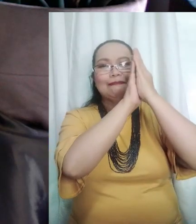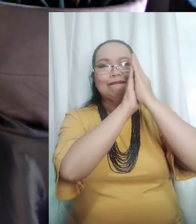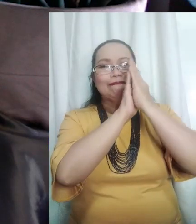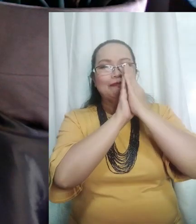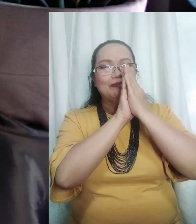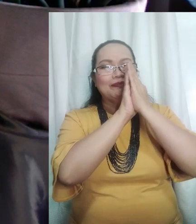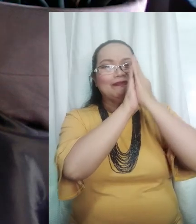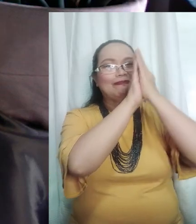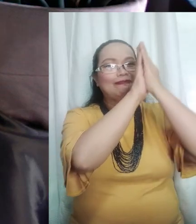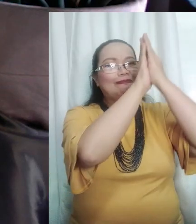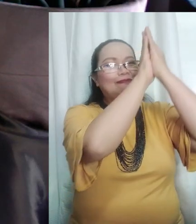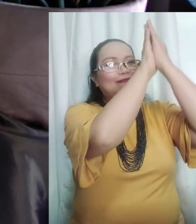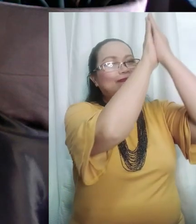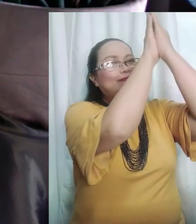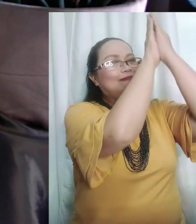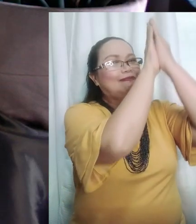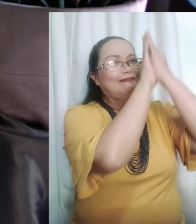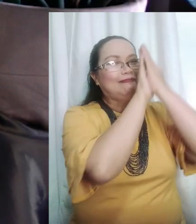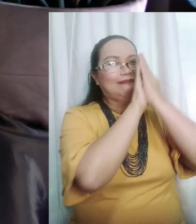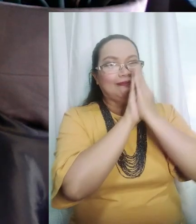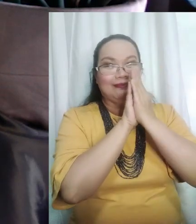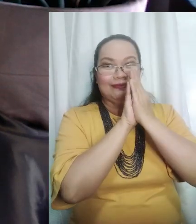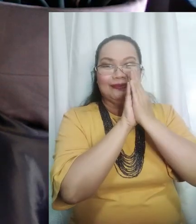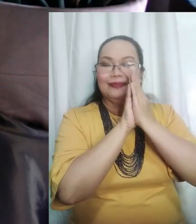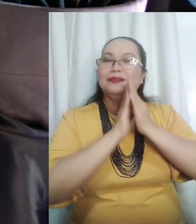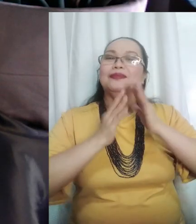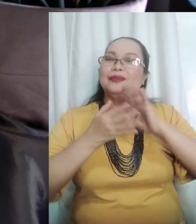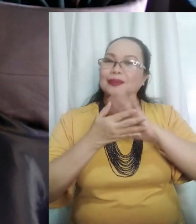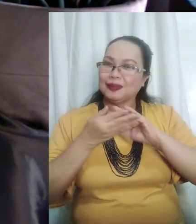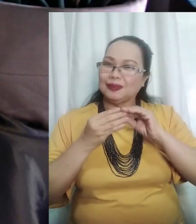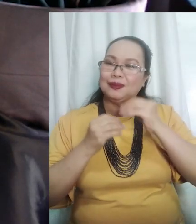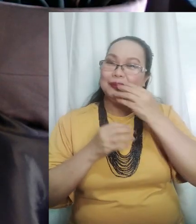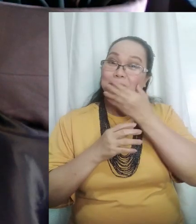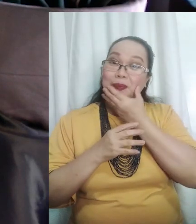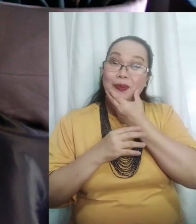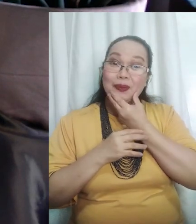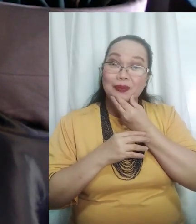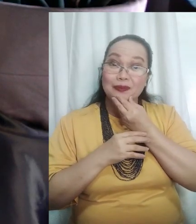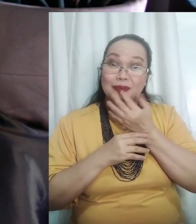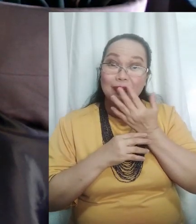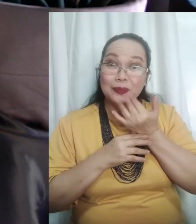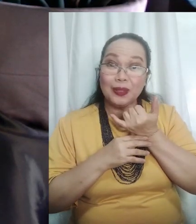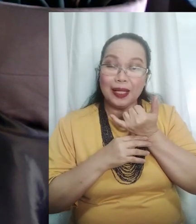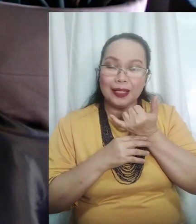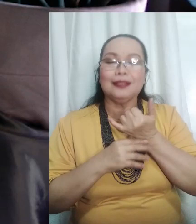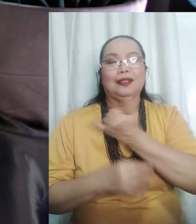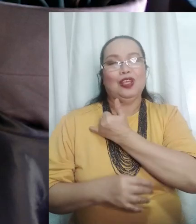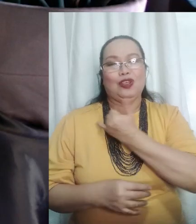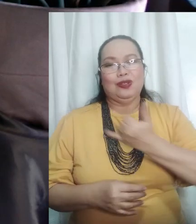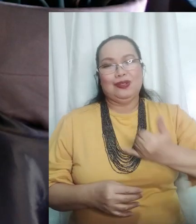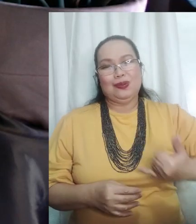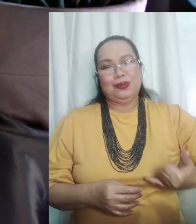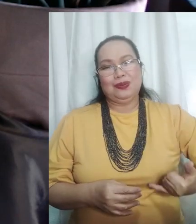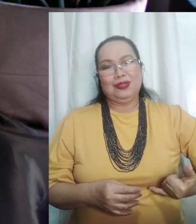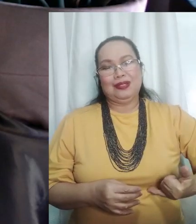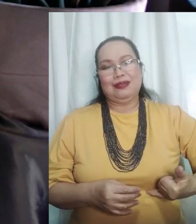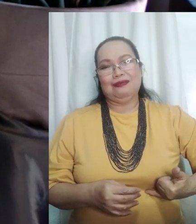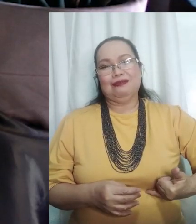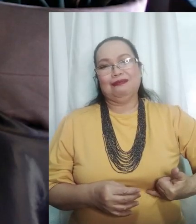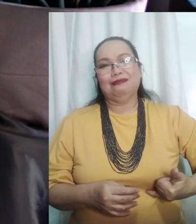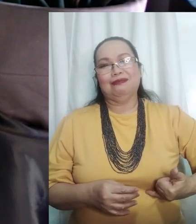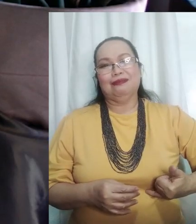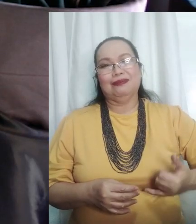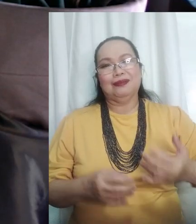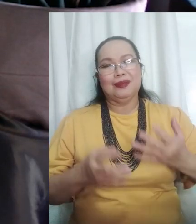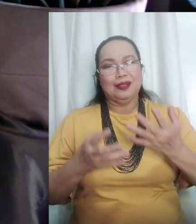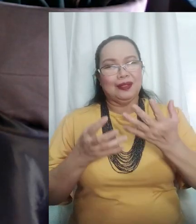intimacies. Beloved, this story is beautiful because as we see Joseph,